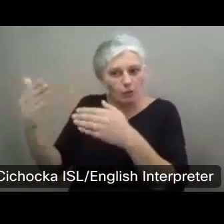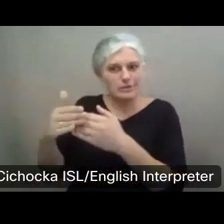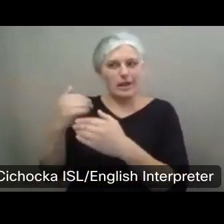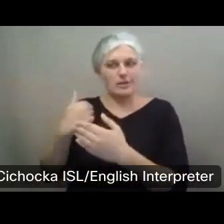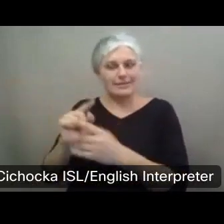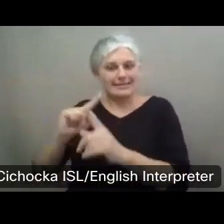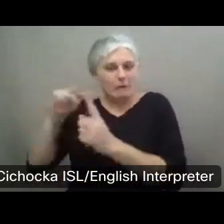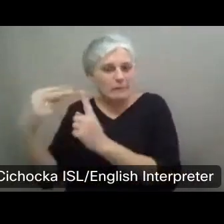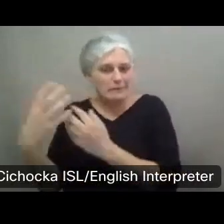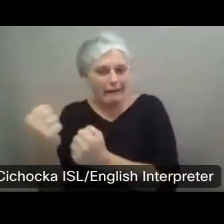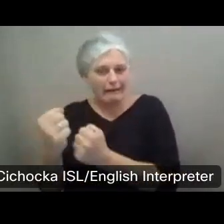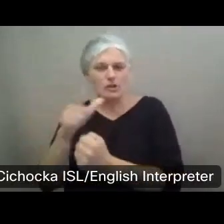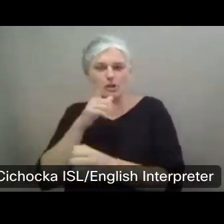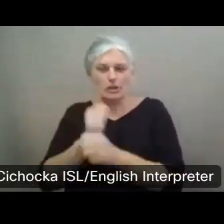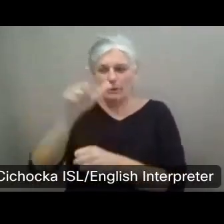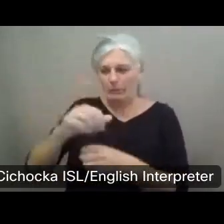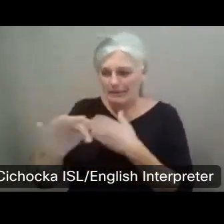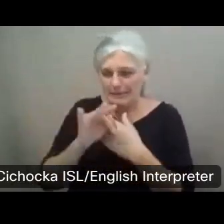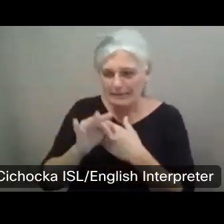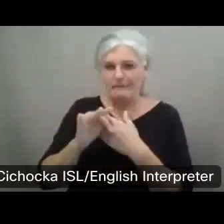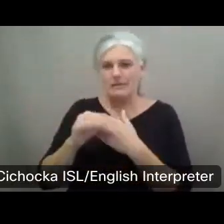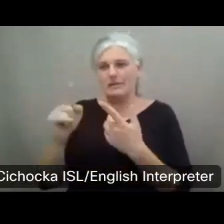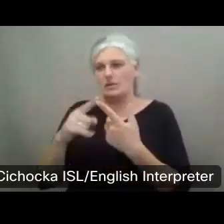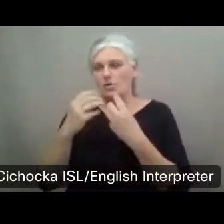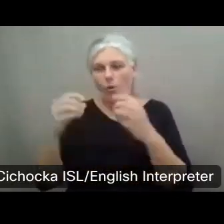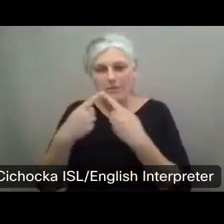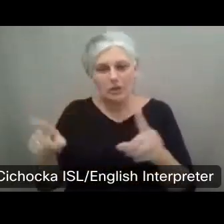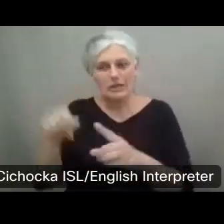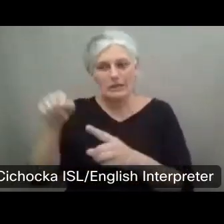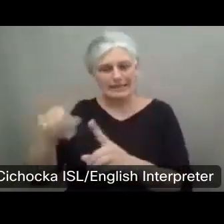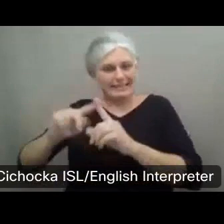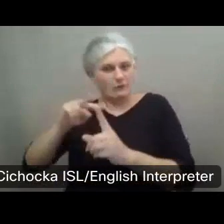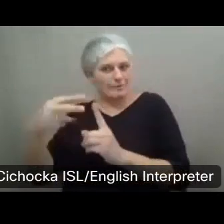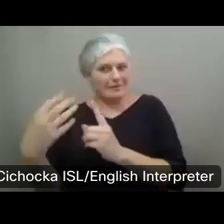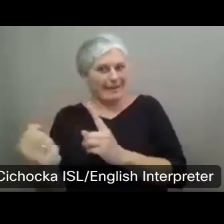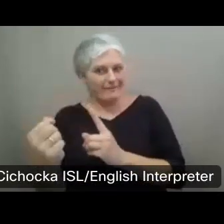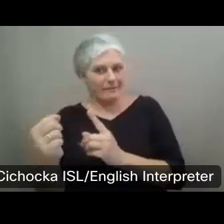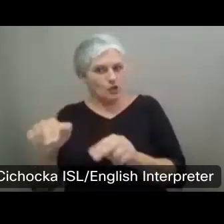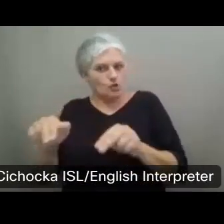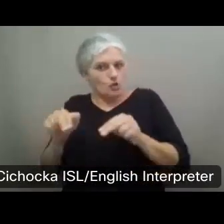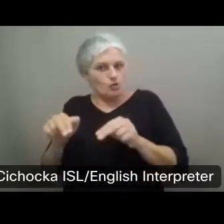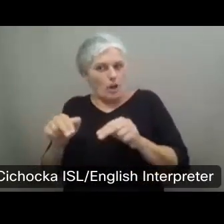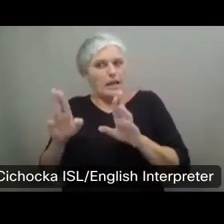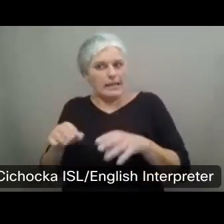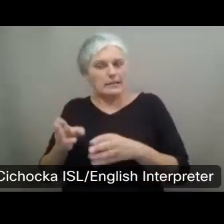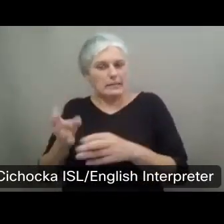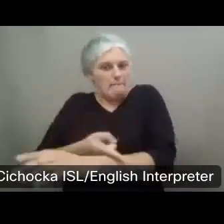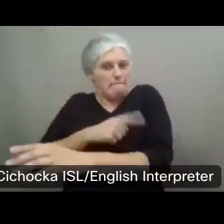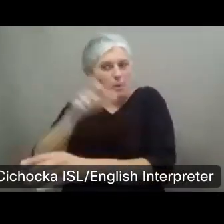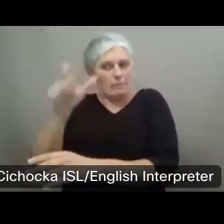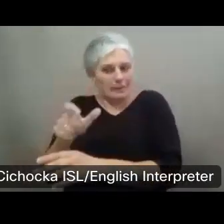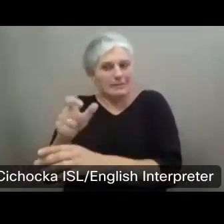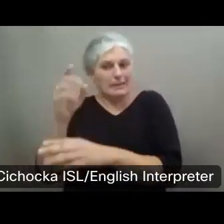patient safety terms, open disclosure, you know, and you can empower the person and keep them at the center of